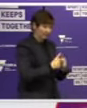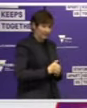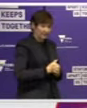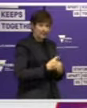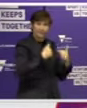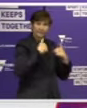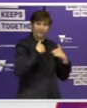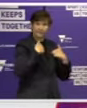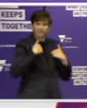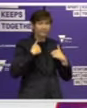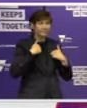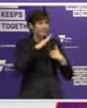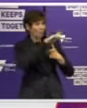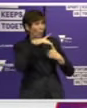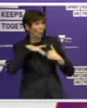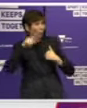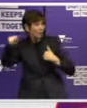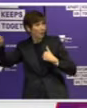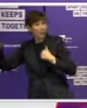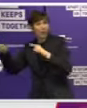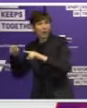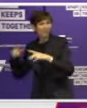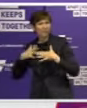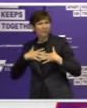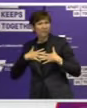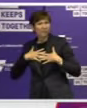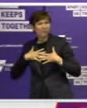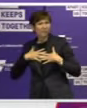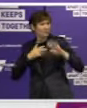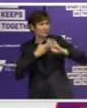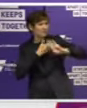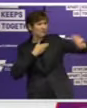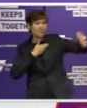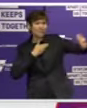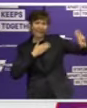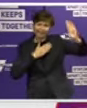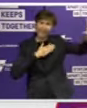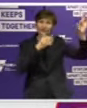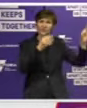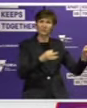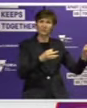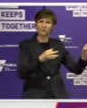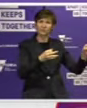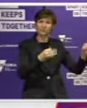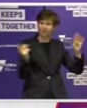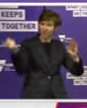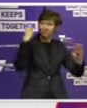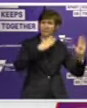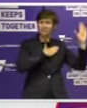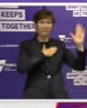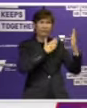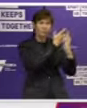matter for them. And I understand that whether it be Unified Security or other security